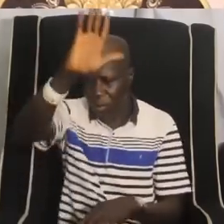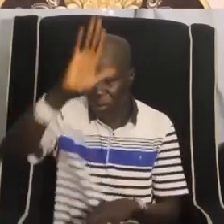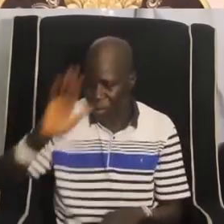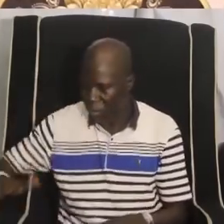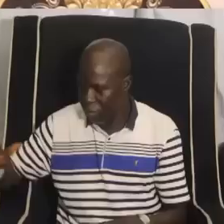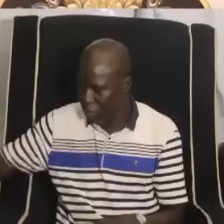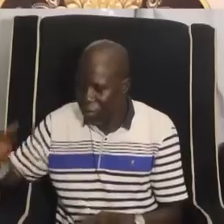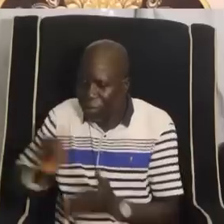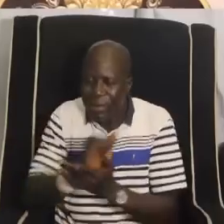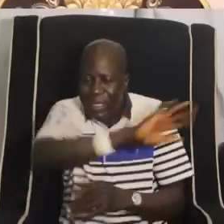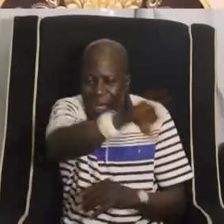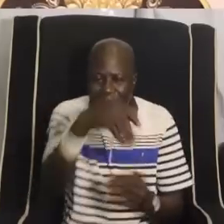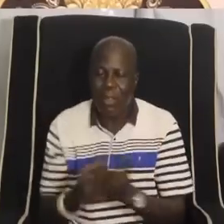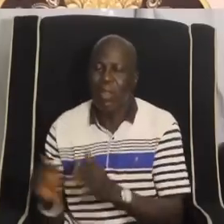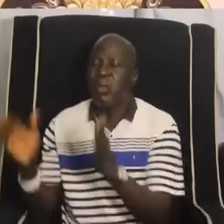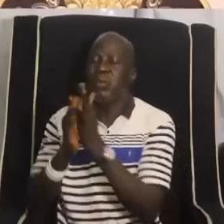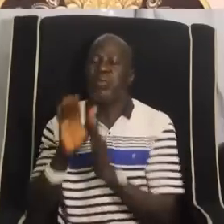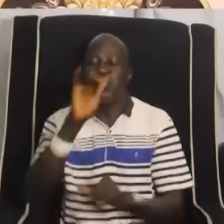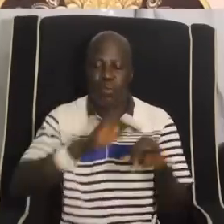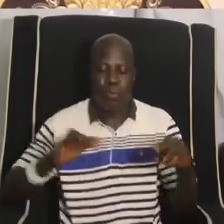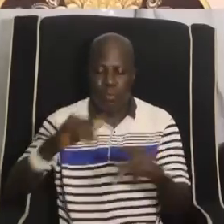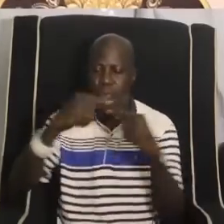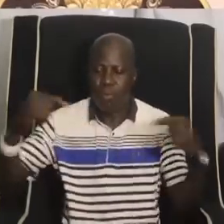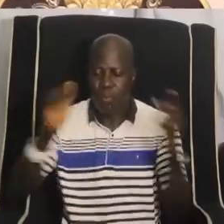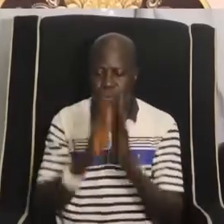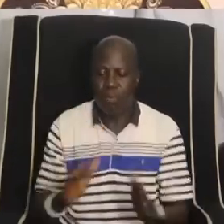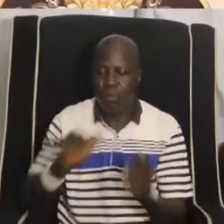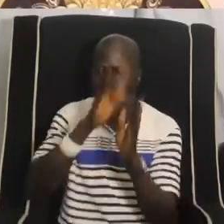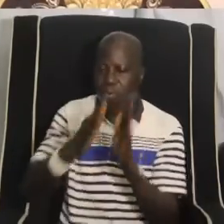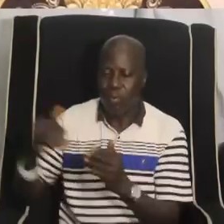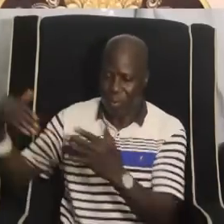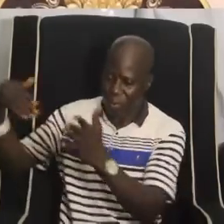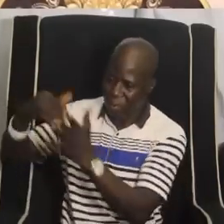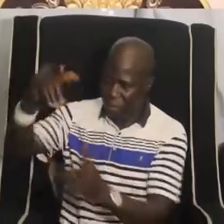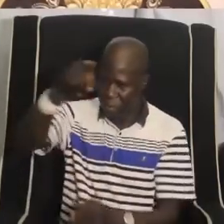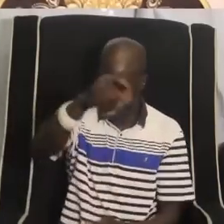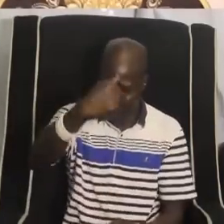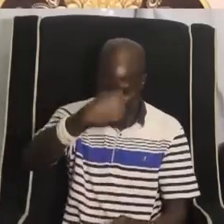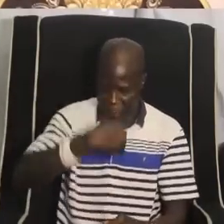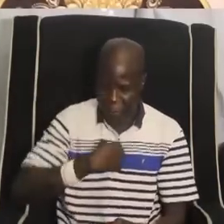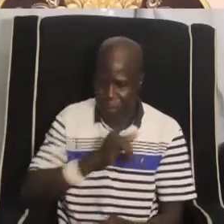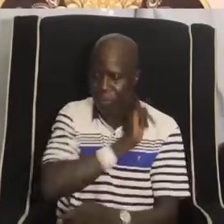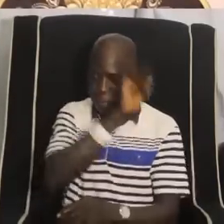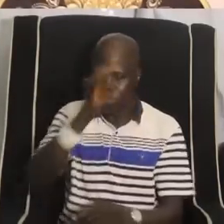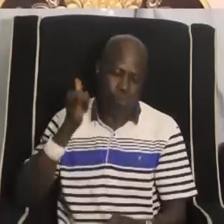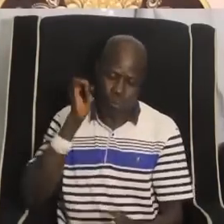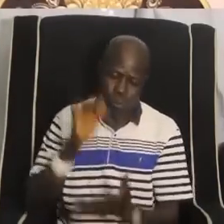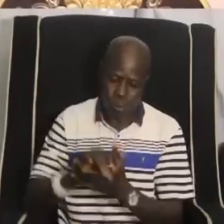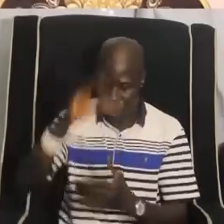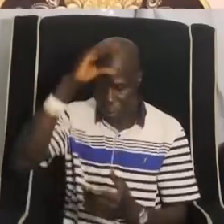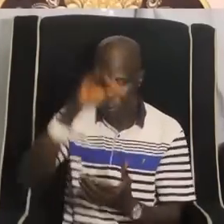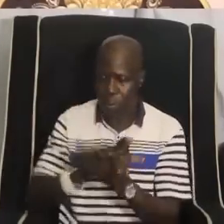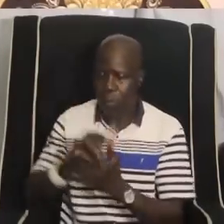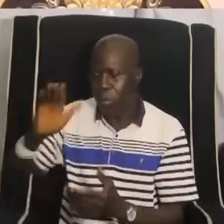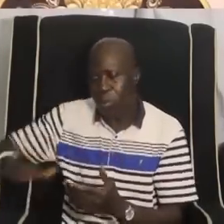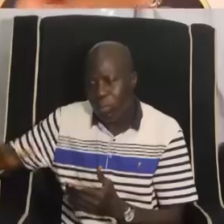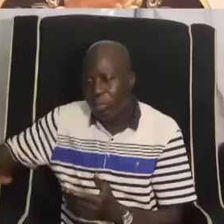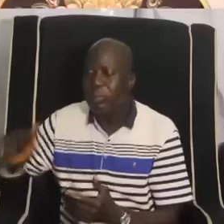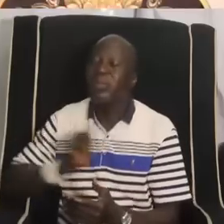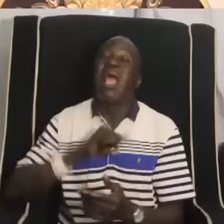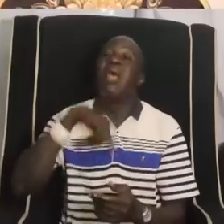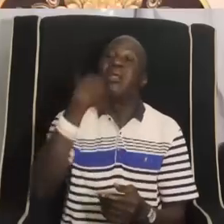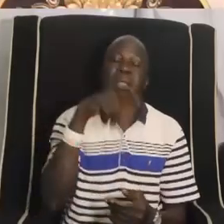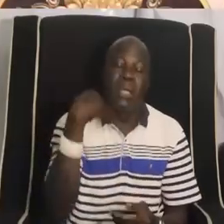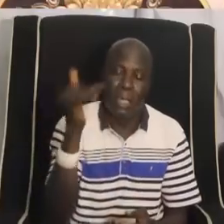children. Every conspiracy of the enemy that prompts death over you, whether your husband or children, no one, I